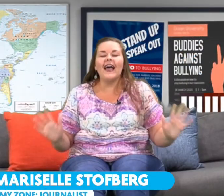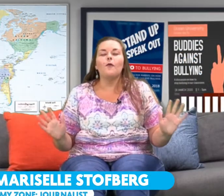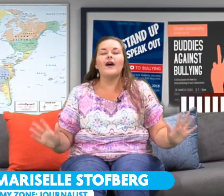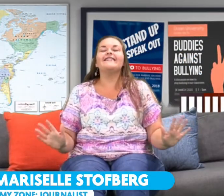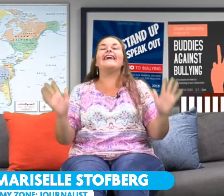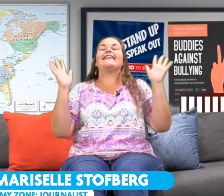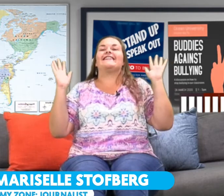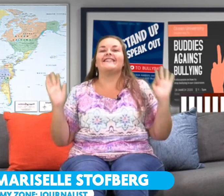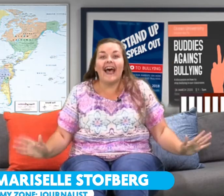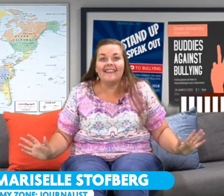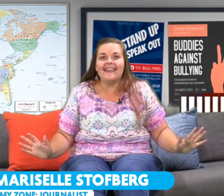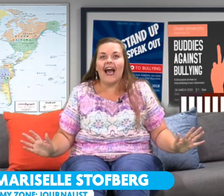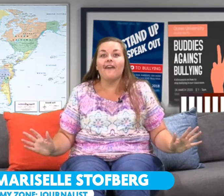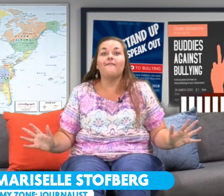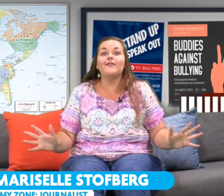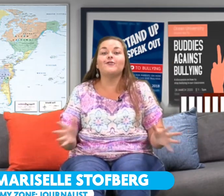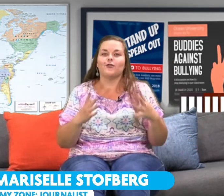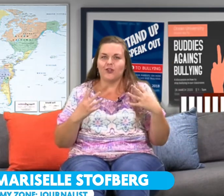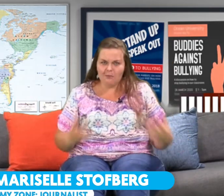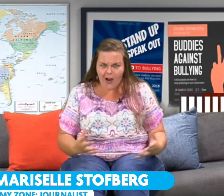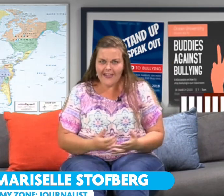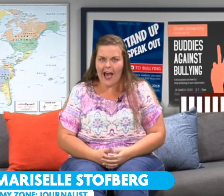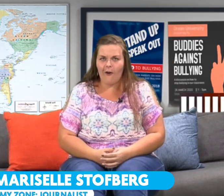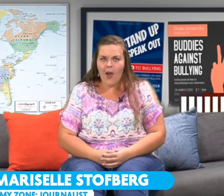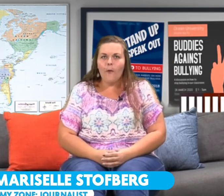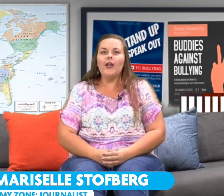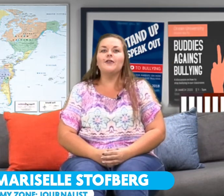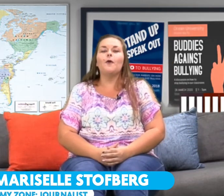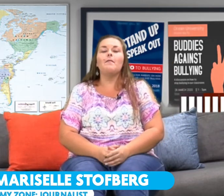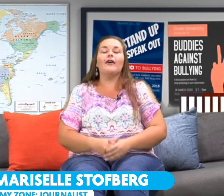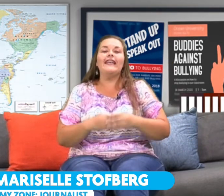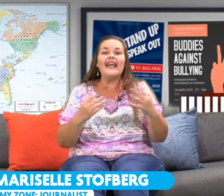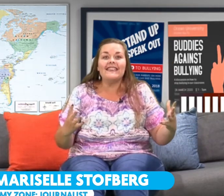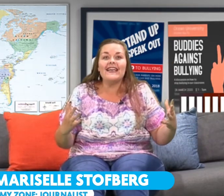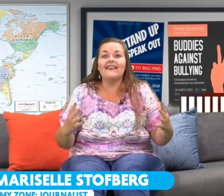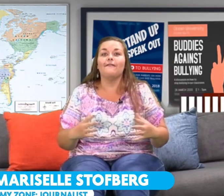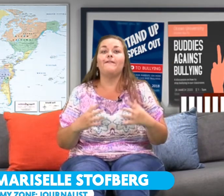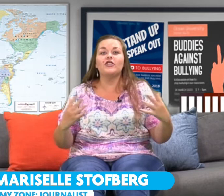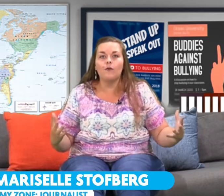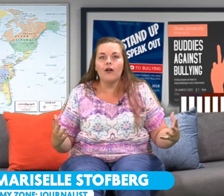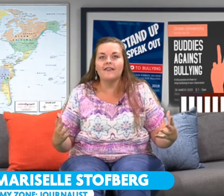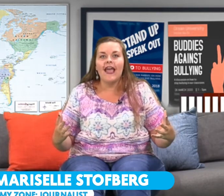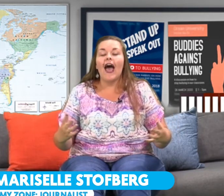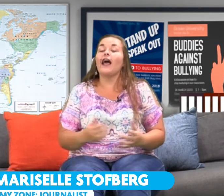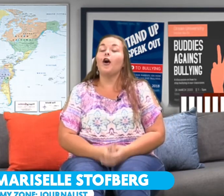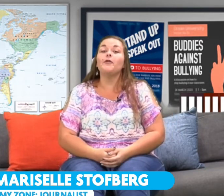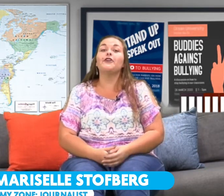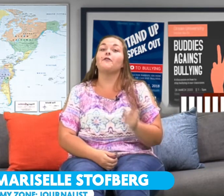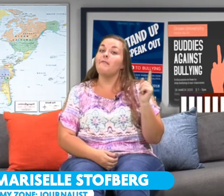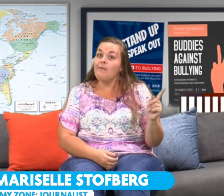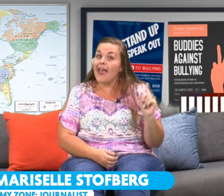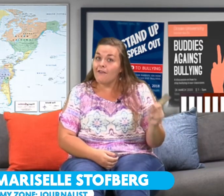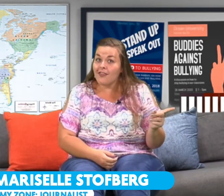Wow, that was exciting. I feel so smart now. We learned all about letters and visuals, and I hope you're